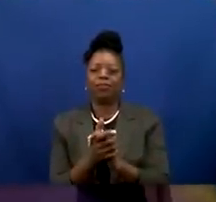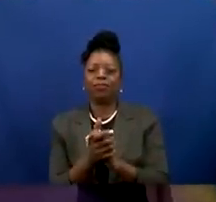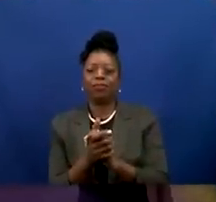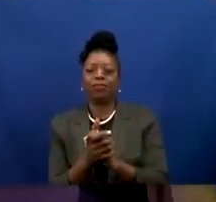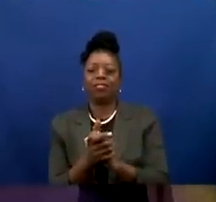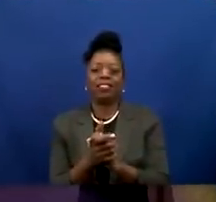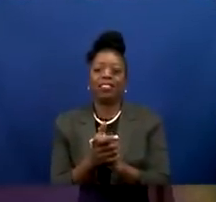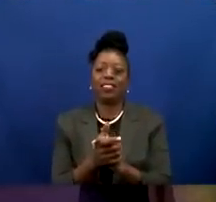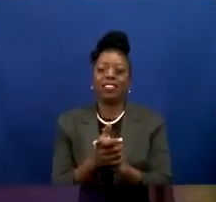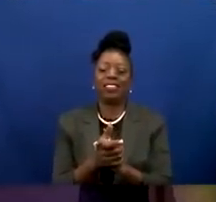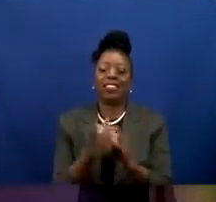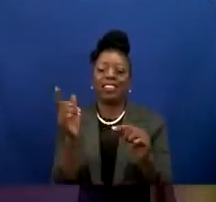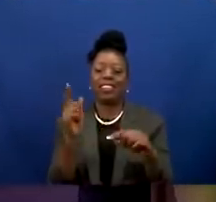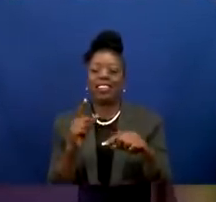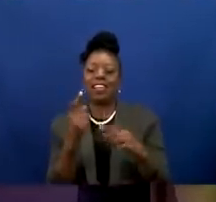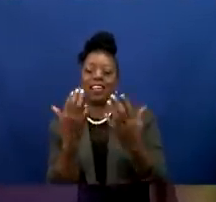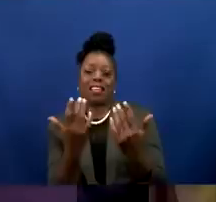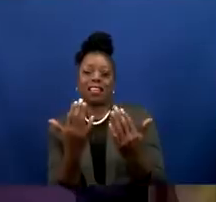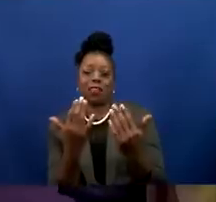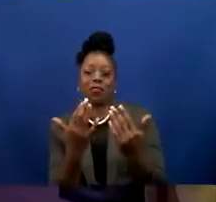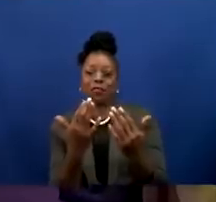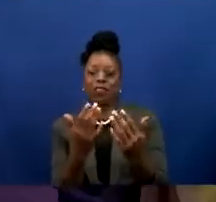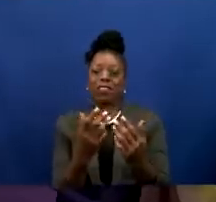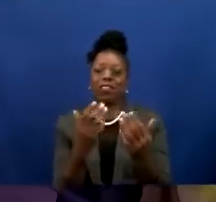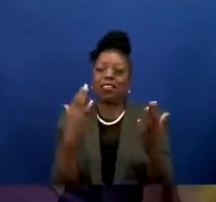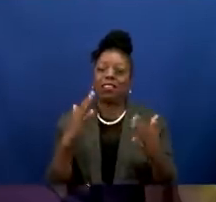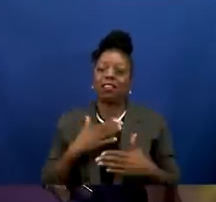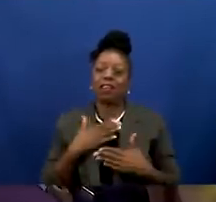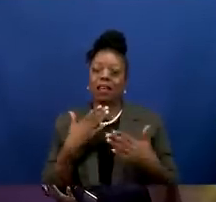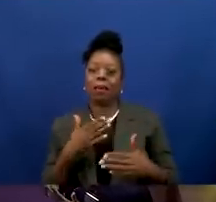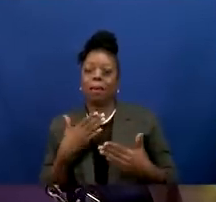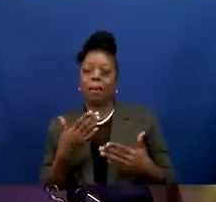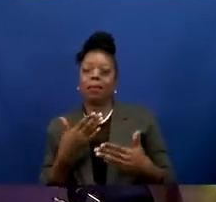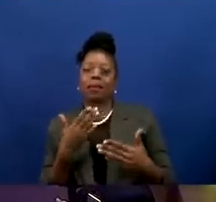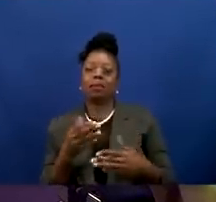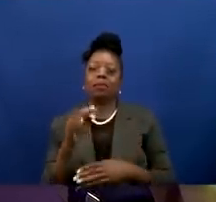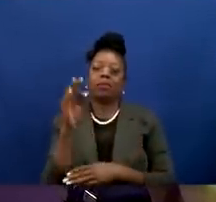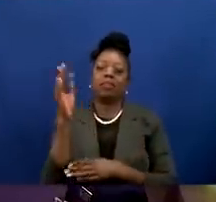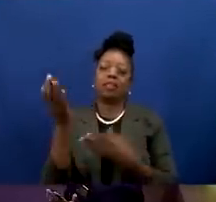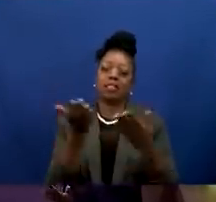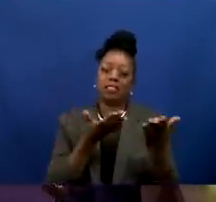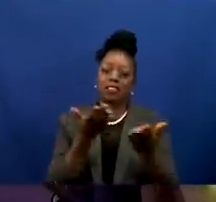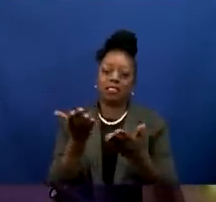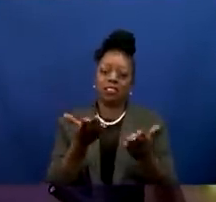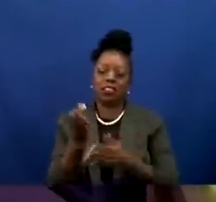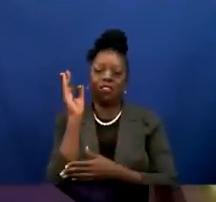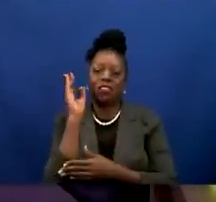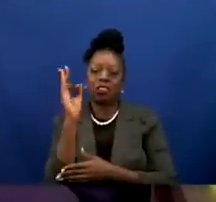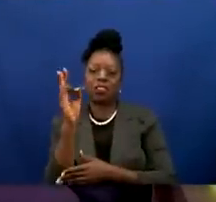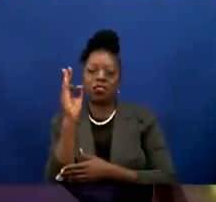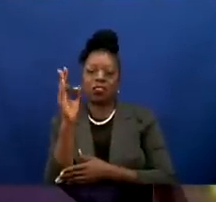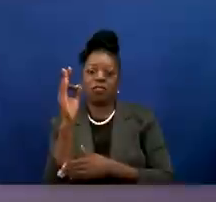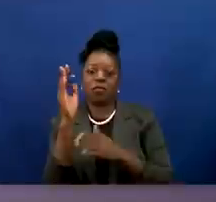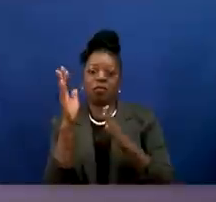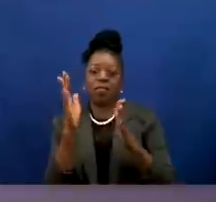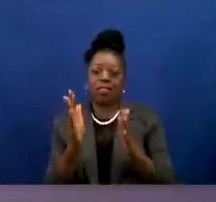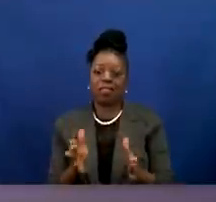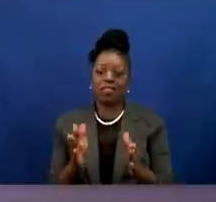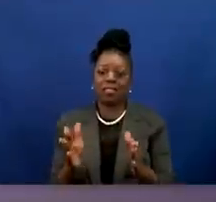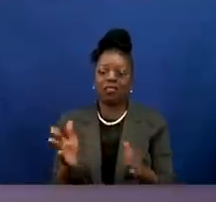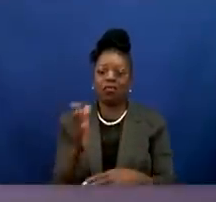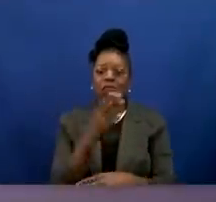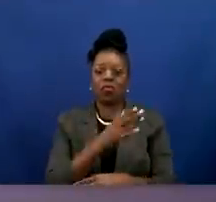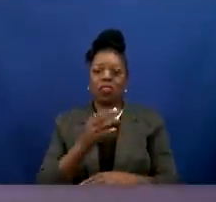I can't wait to be your pastor. I'd love to serve as your pastor. These folk around you would love to be your family of faith and fellowship.